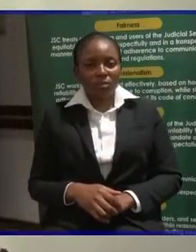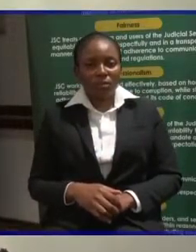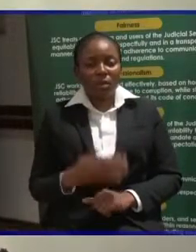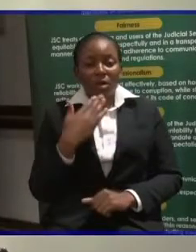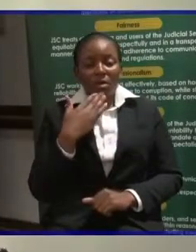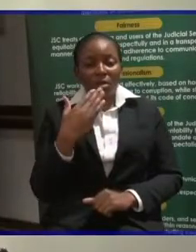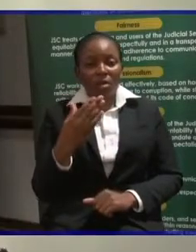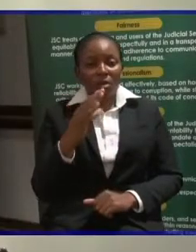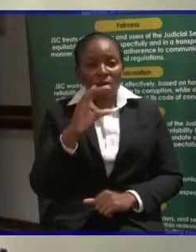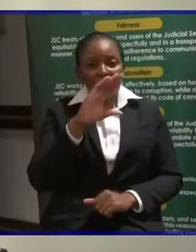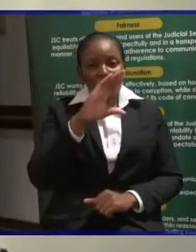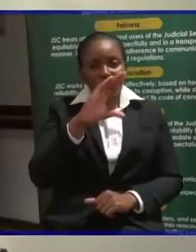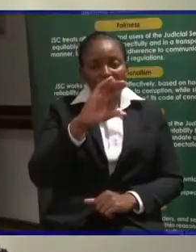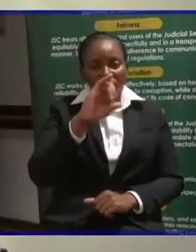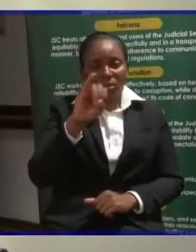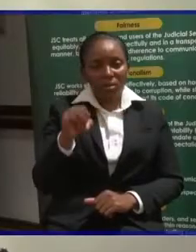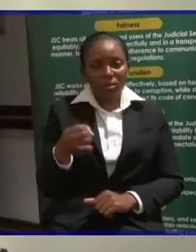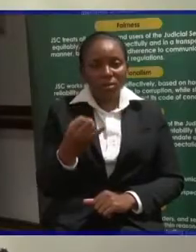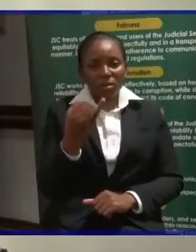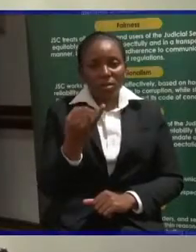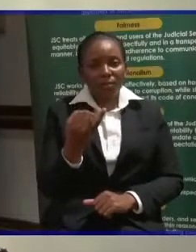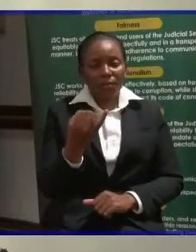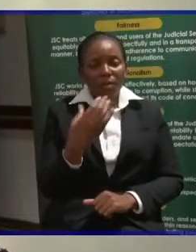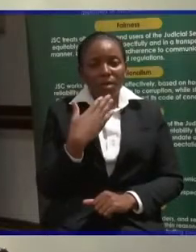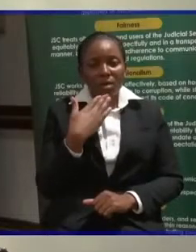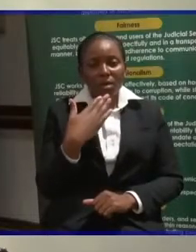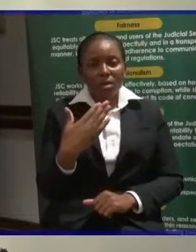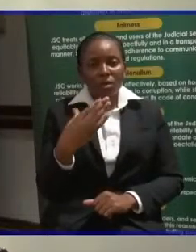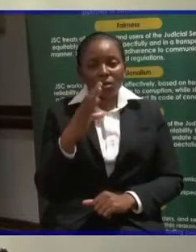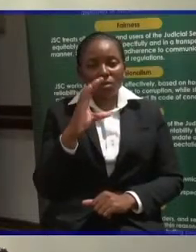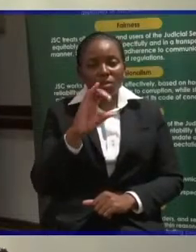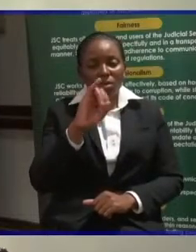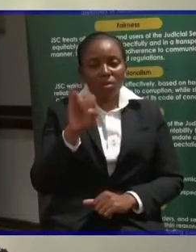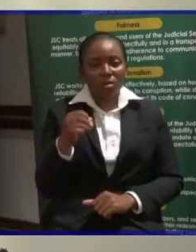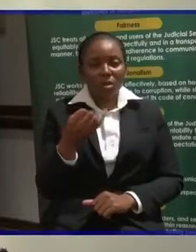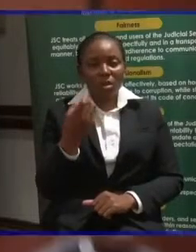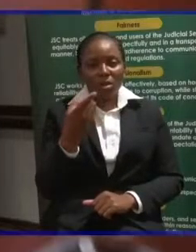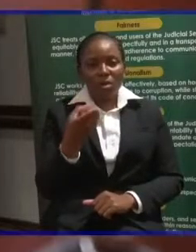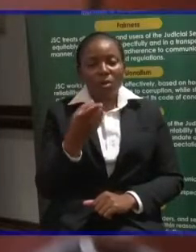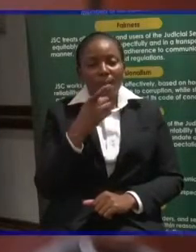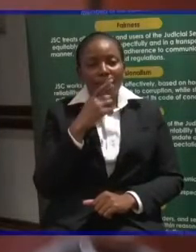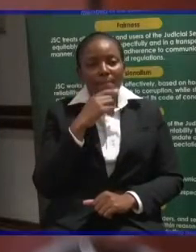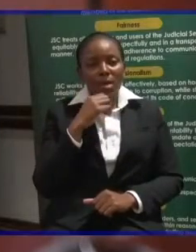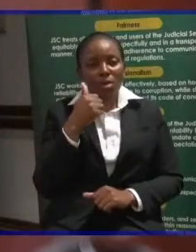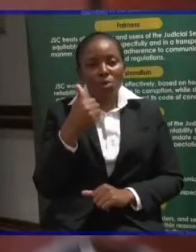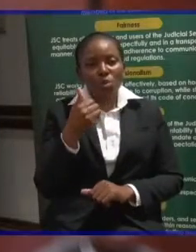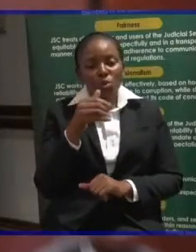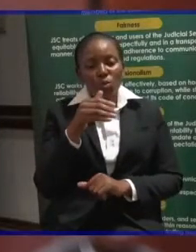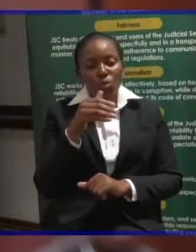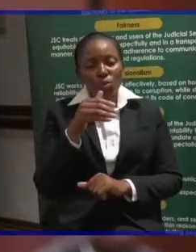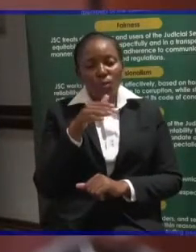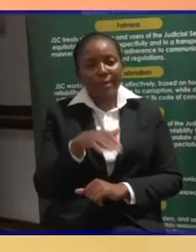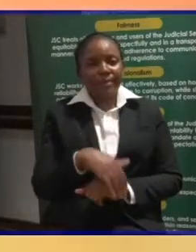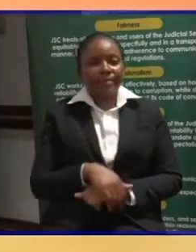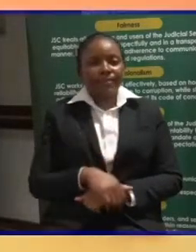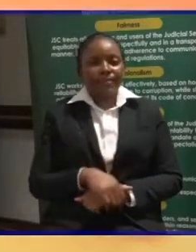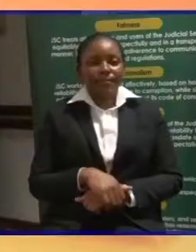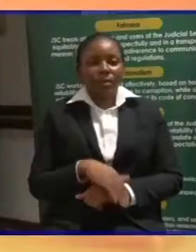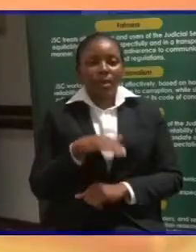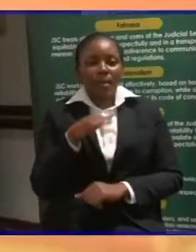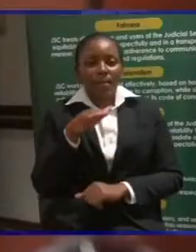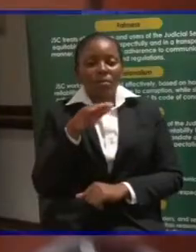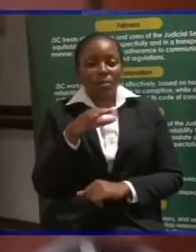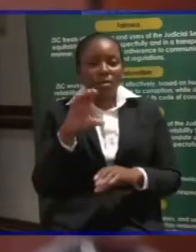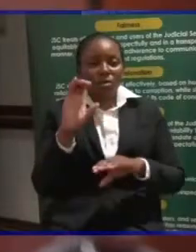Thank you, Chief Justice. Yes, thank you, Chief Justice. Mr. Mpewa, good morning. Morning,